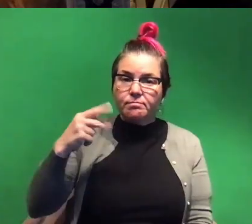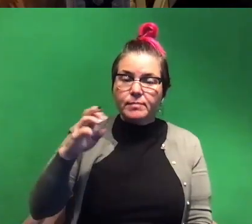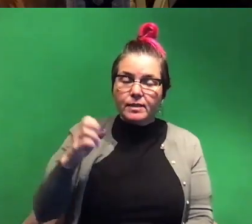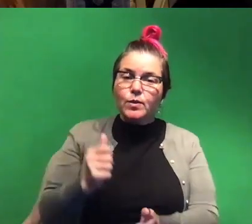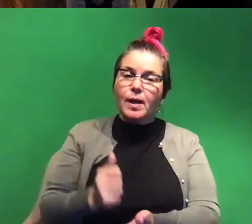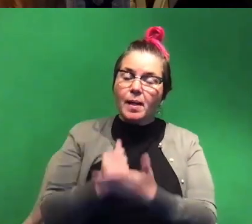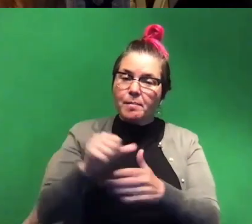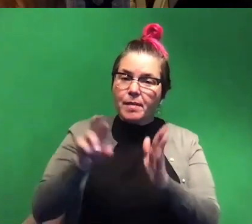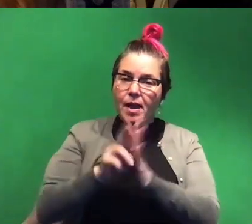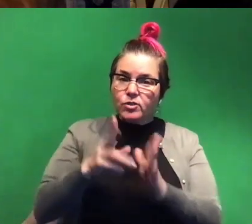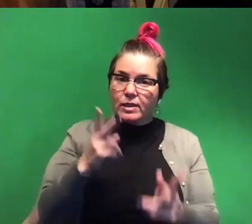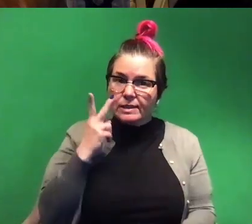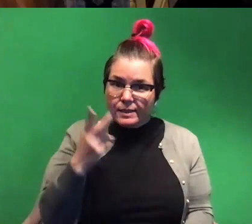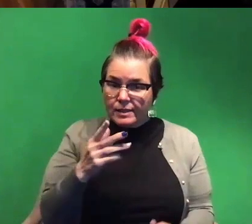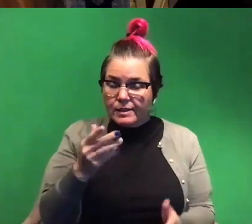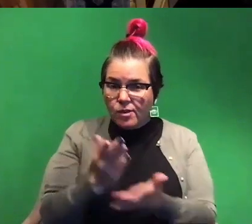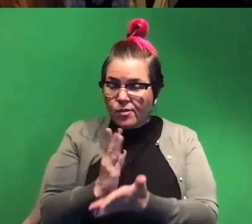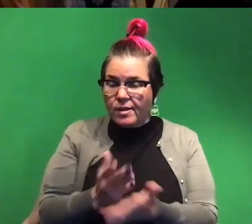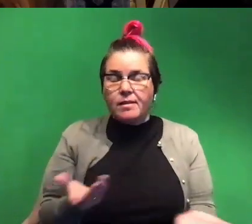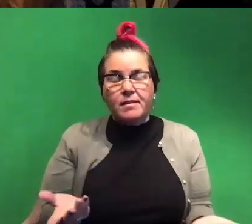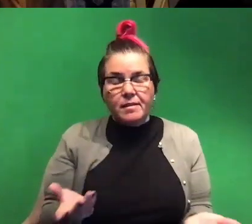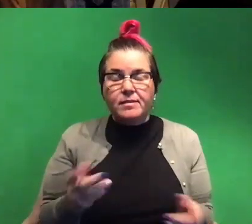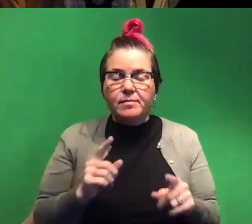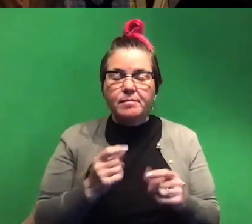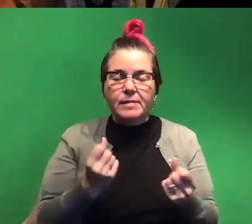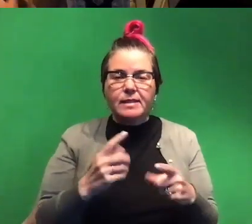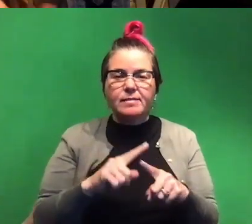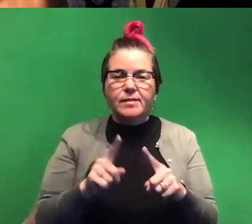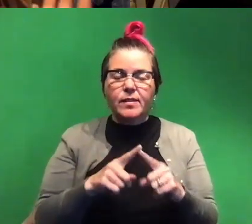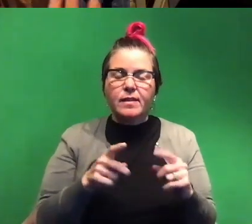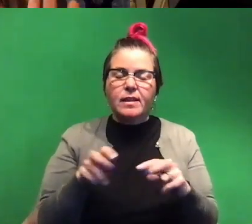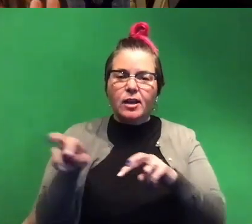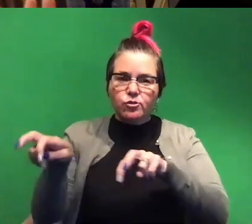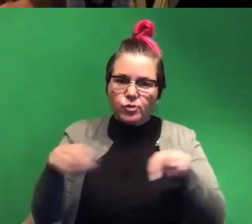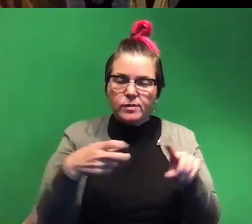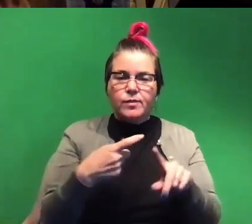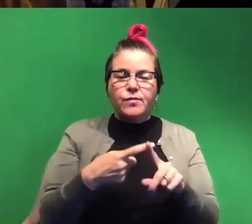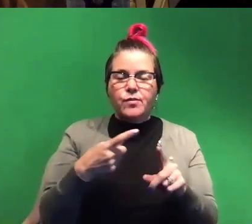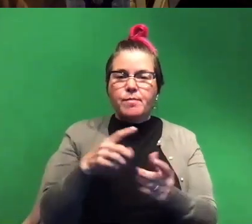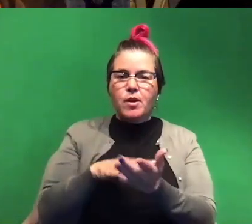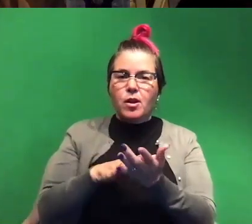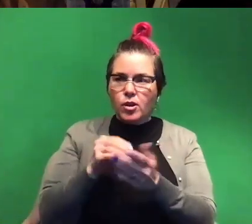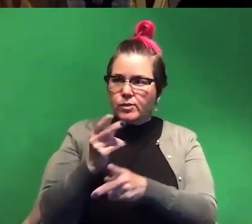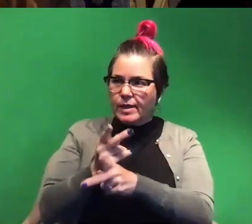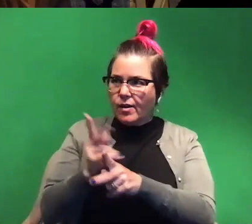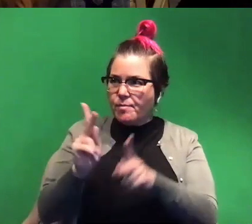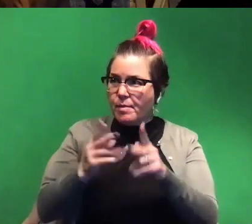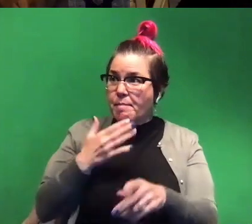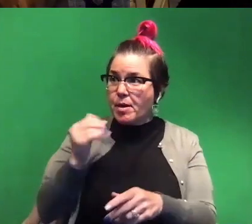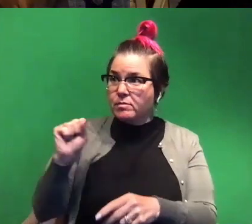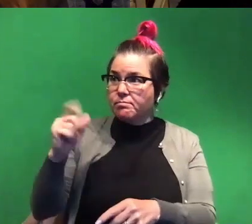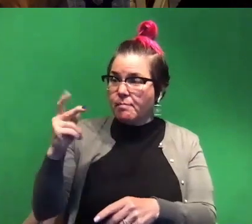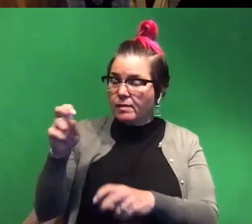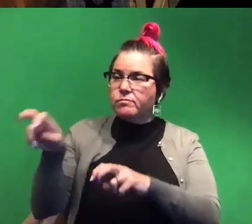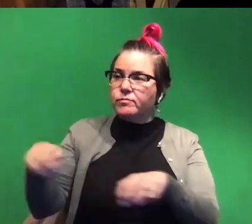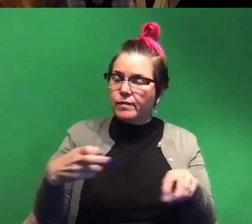right. Yeah, there's just so many things that have transferred from how we've learned to take care of people better in space, especially